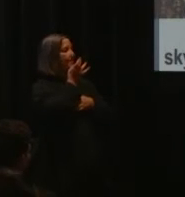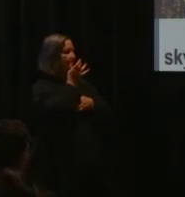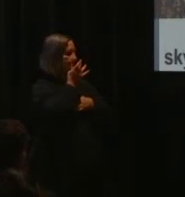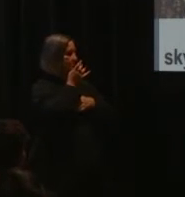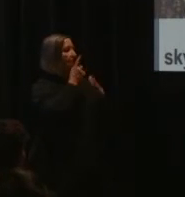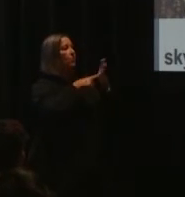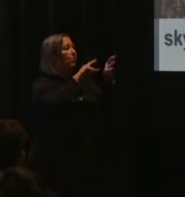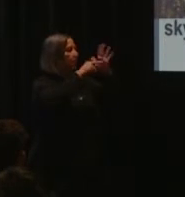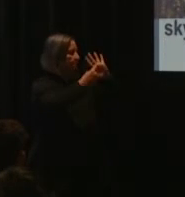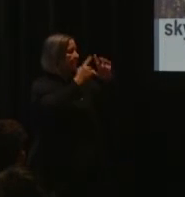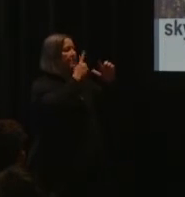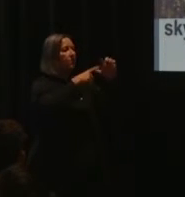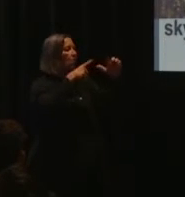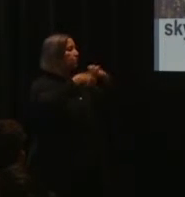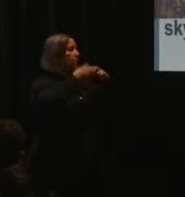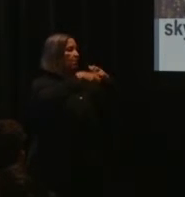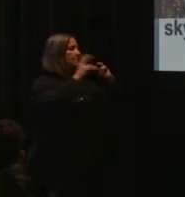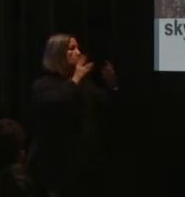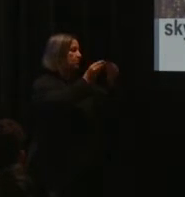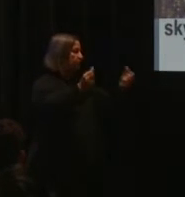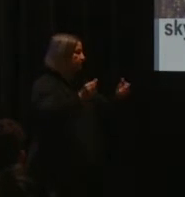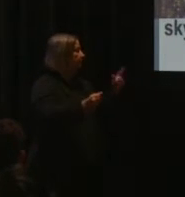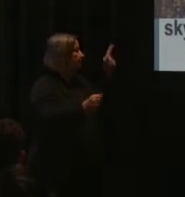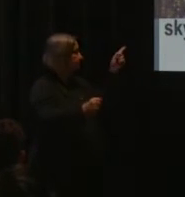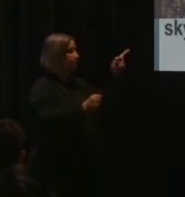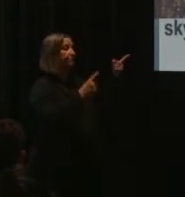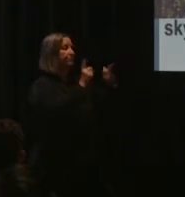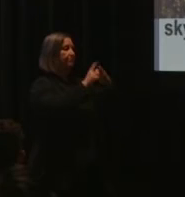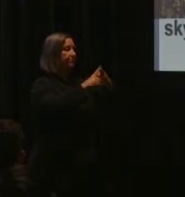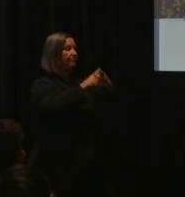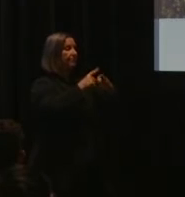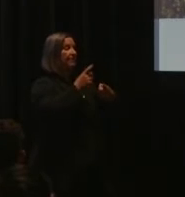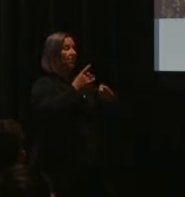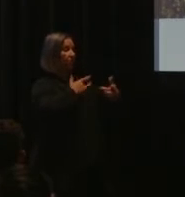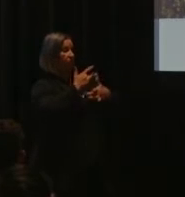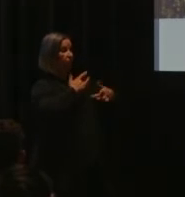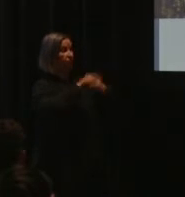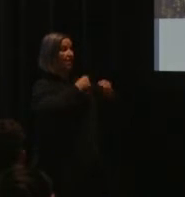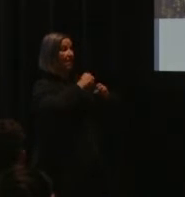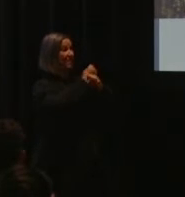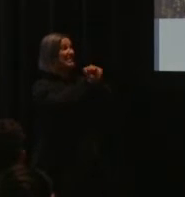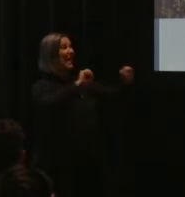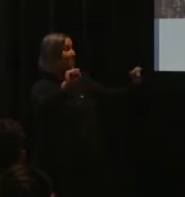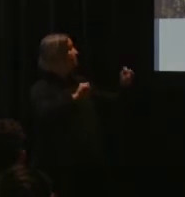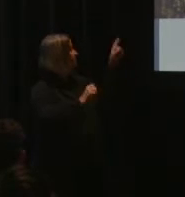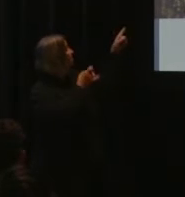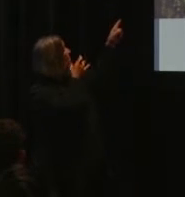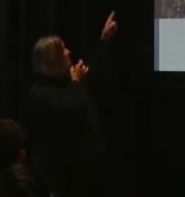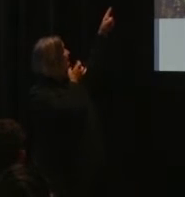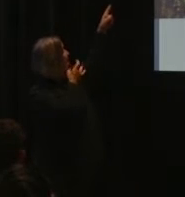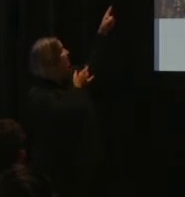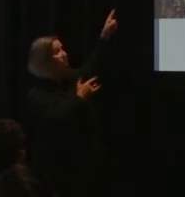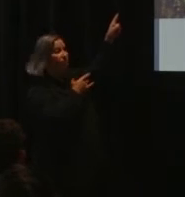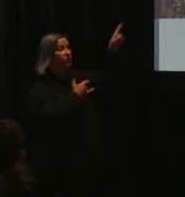address. The first one being safety and security. Does that light make you feel safe? That's a pretty standard light that you'll see